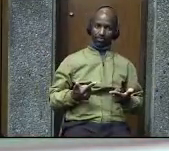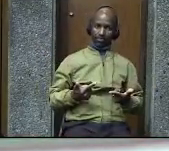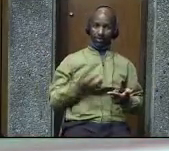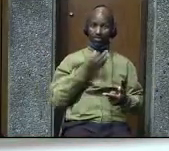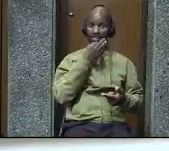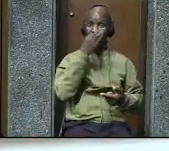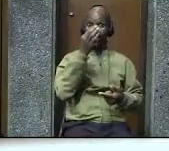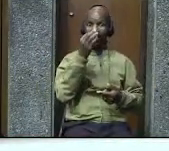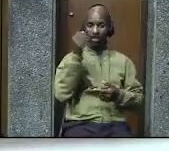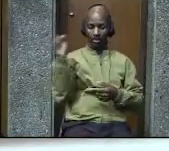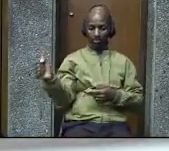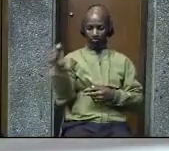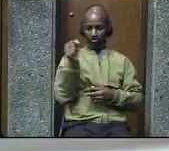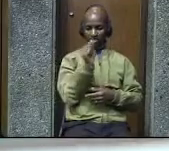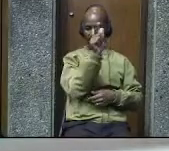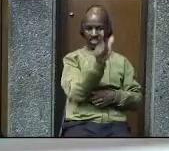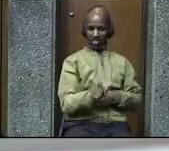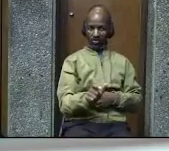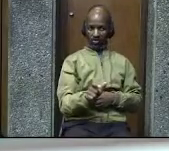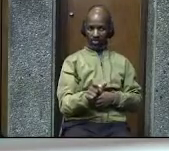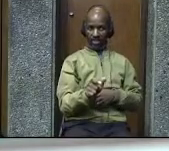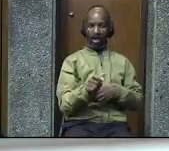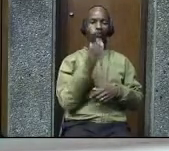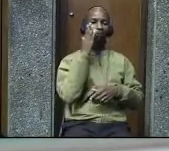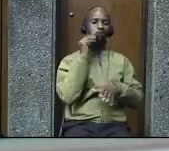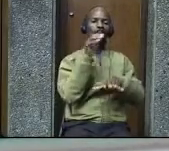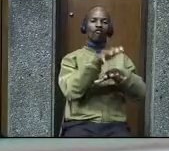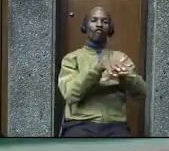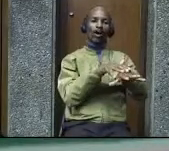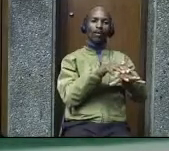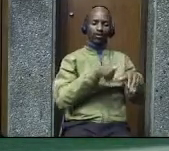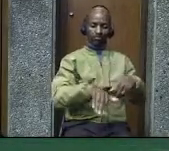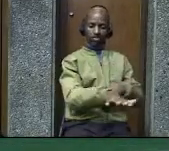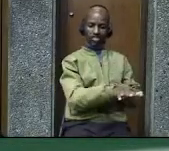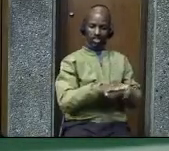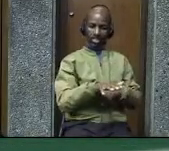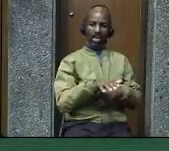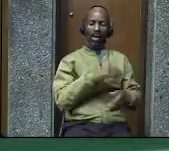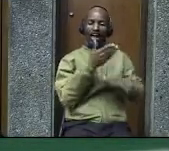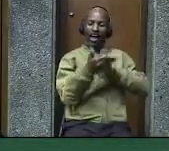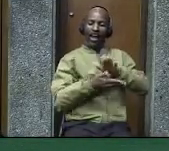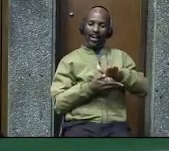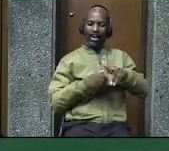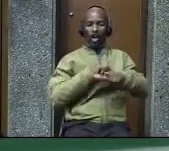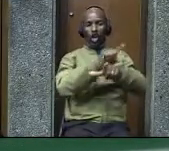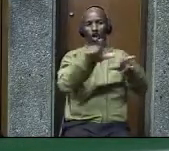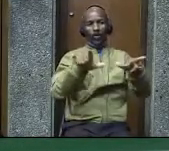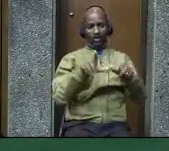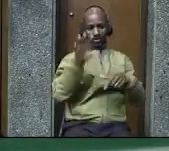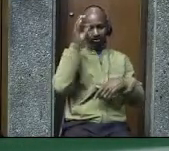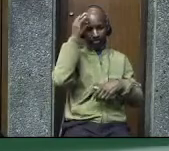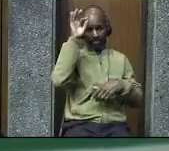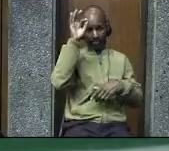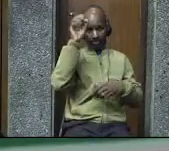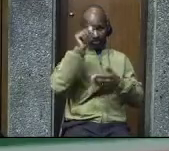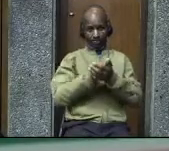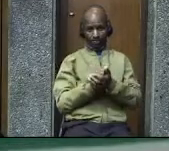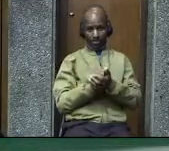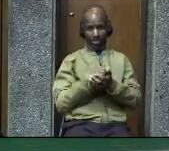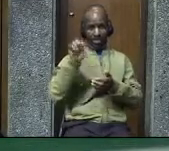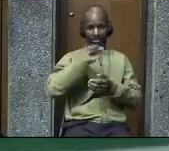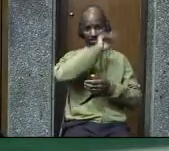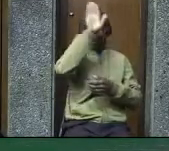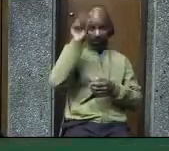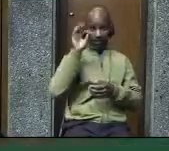as an employee on a white farmer's farm than under the local government, under the South